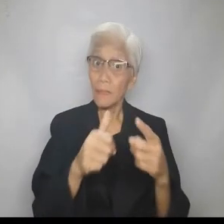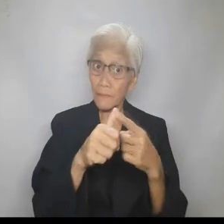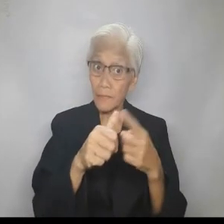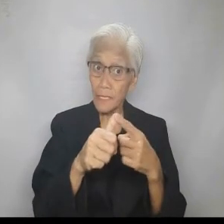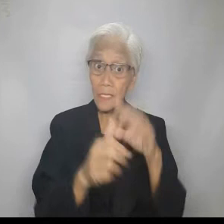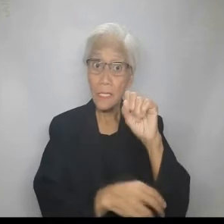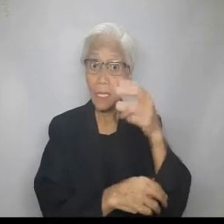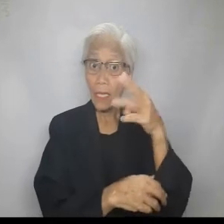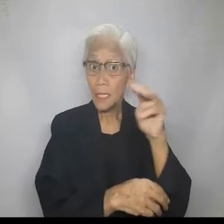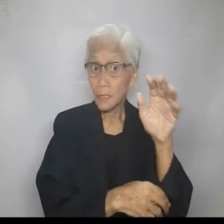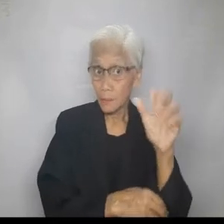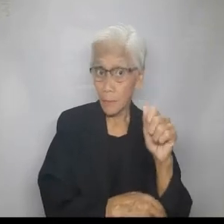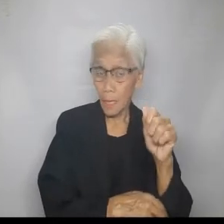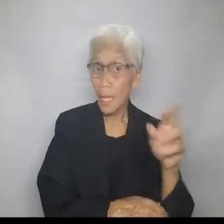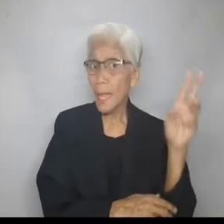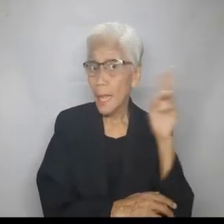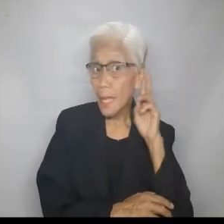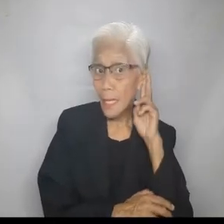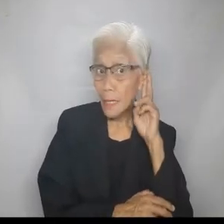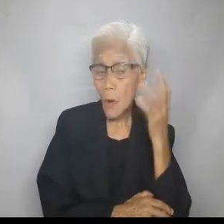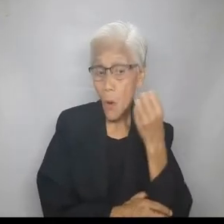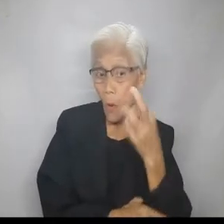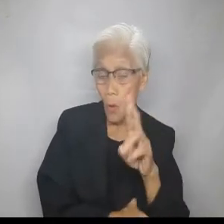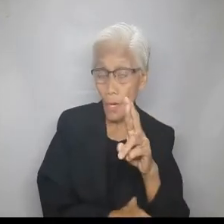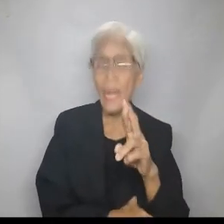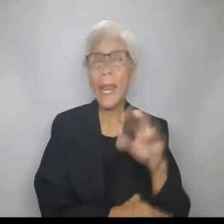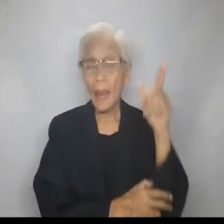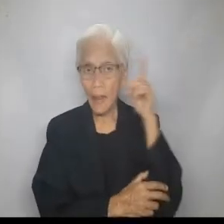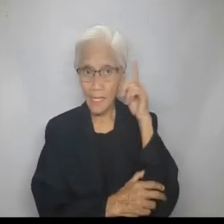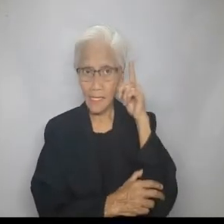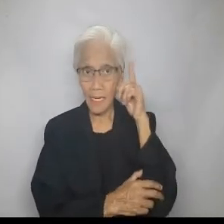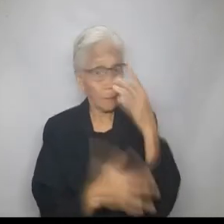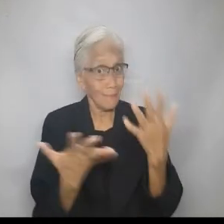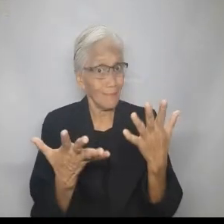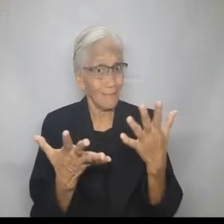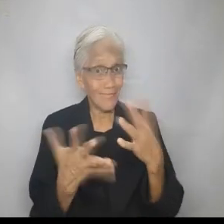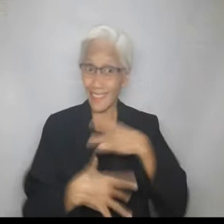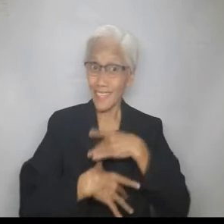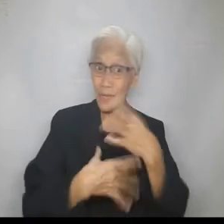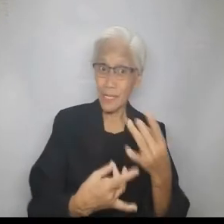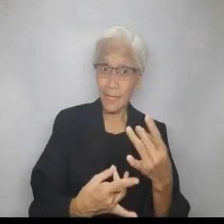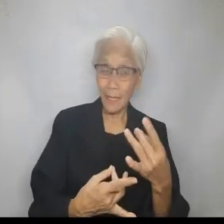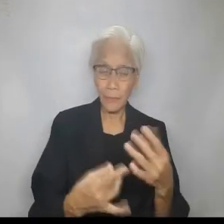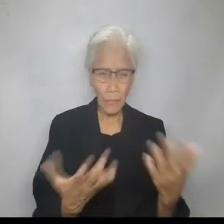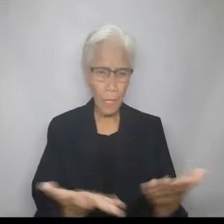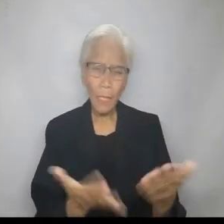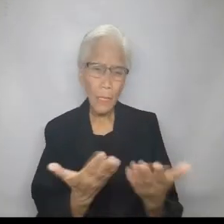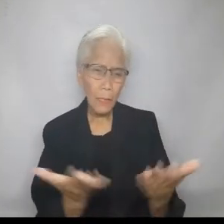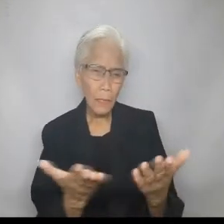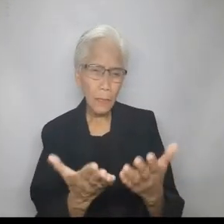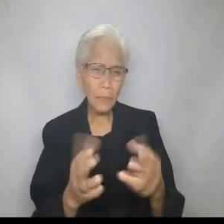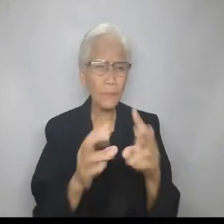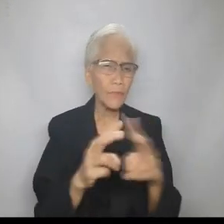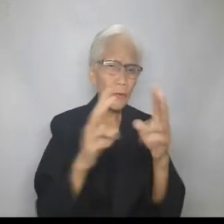The first is Shema, hear or listen. That's interesting. This drives